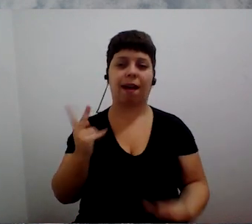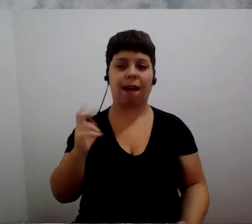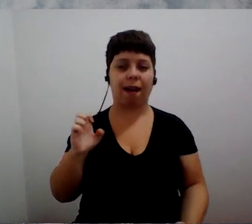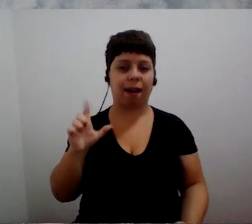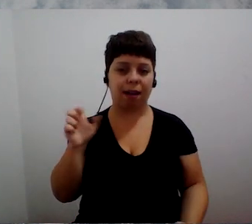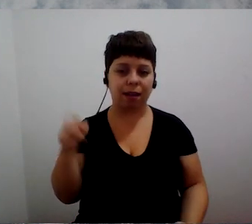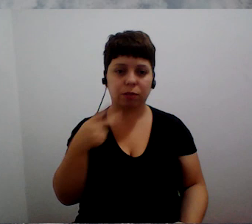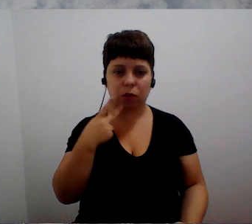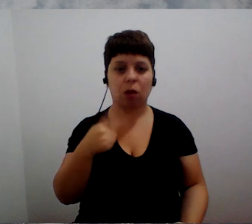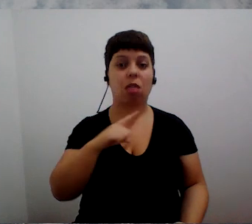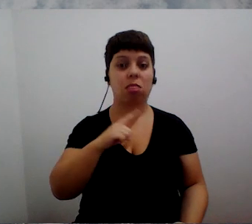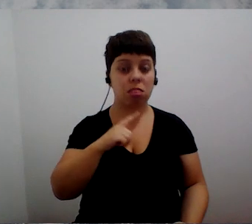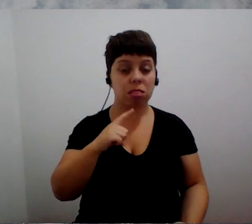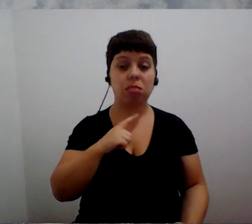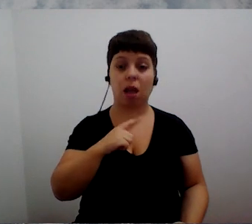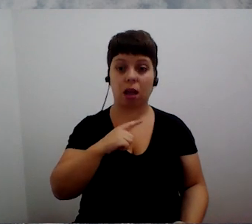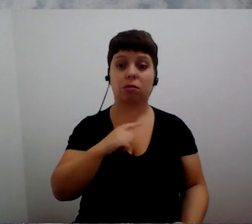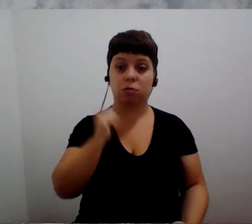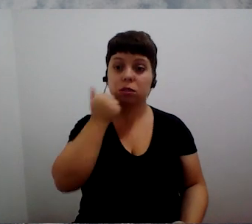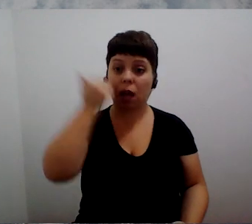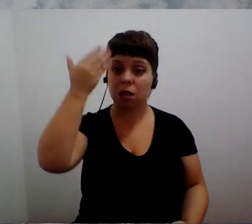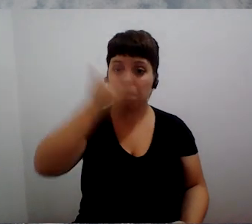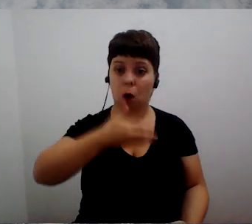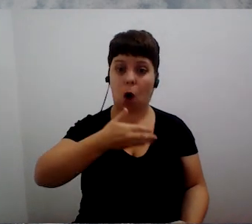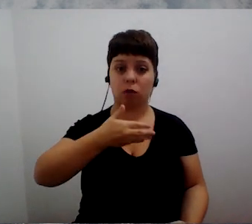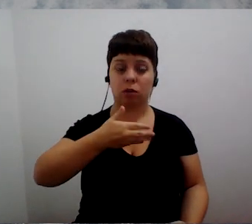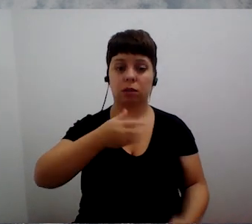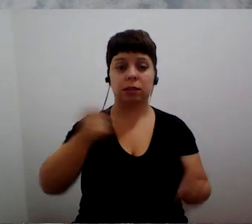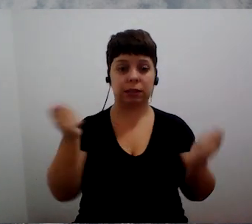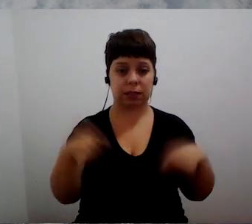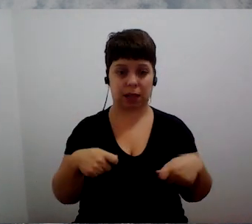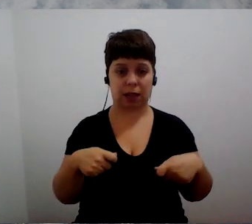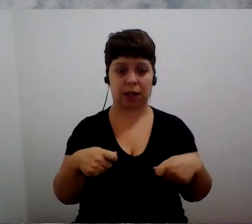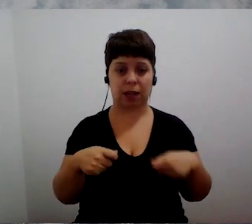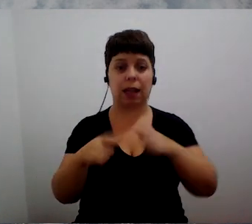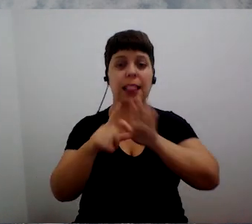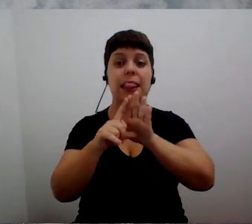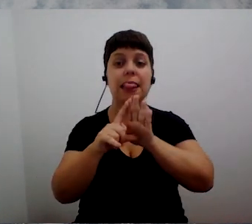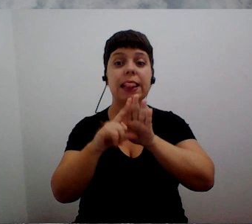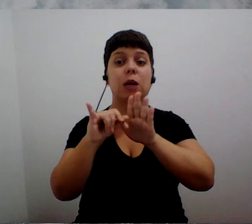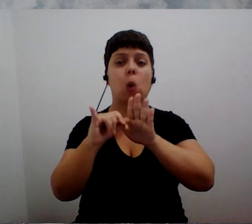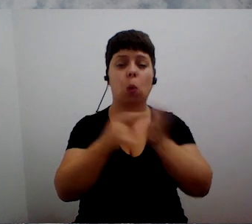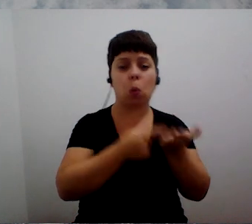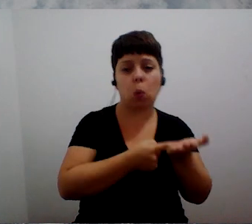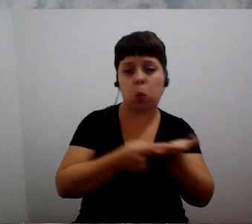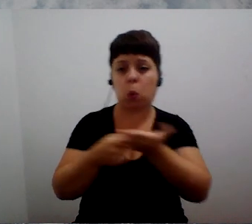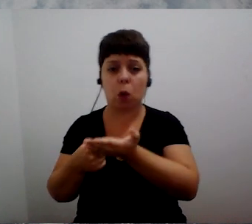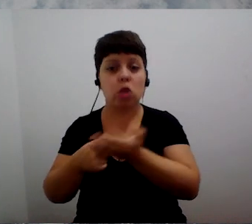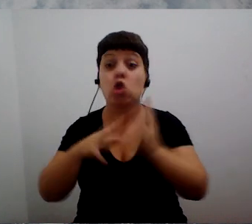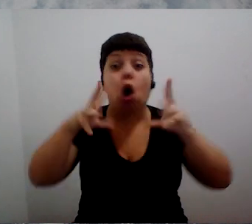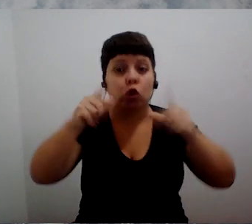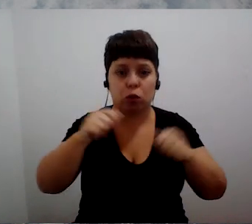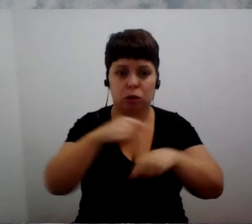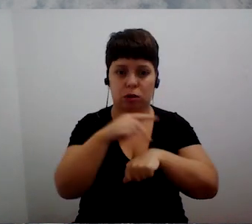Uni and Ellen mentioned. We have strong scientific evidence that give us confidence to affirm that